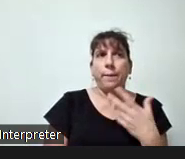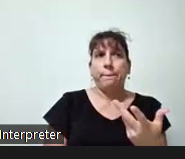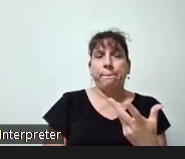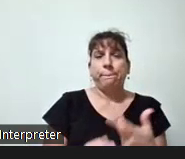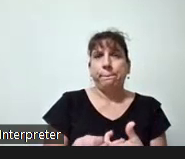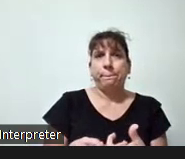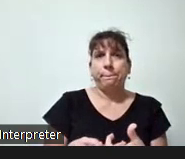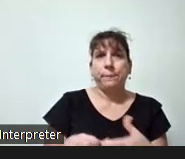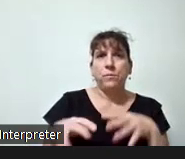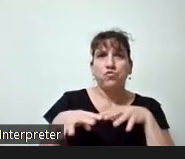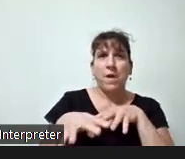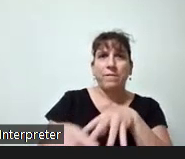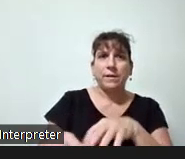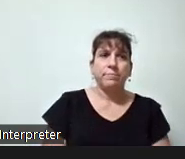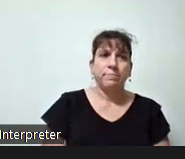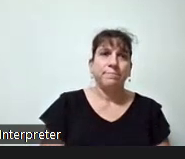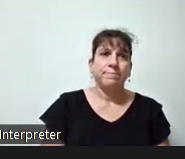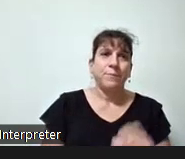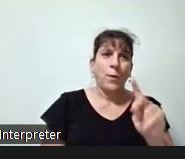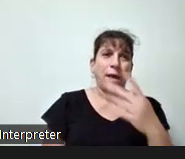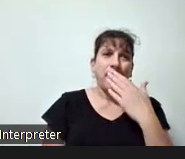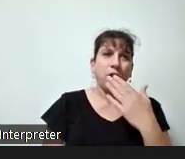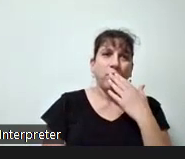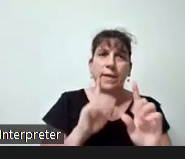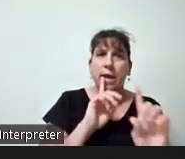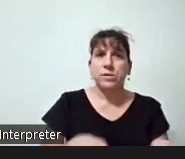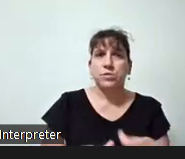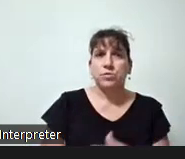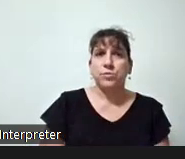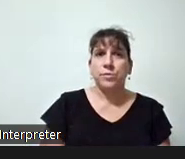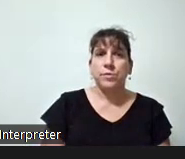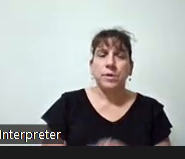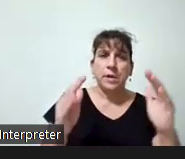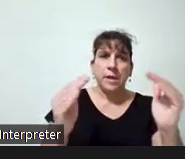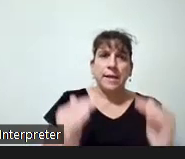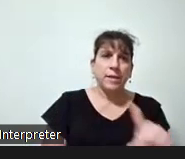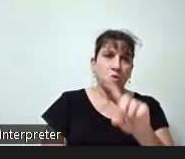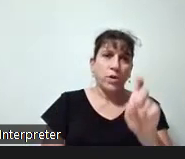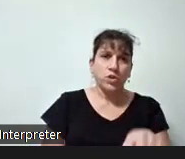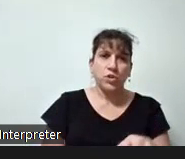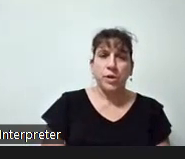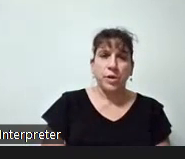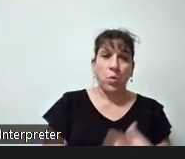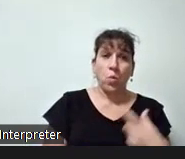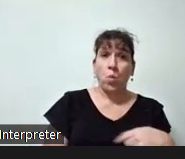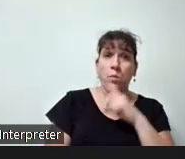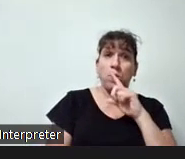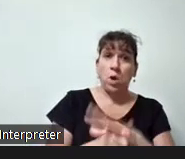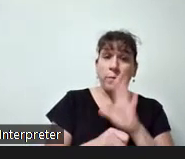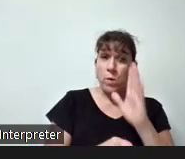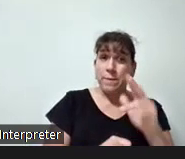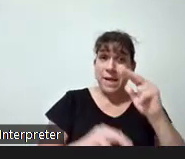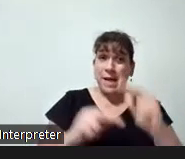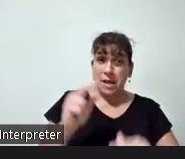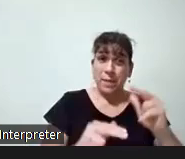traffic. Okay, thank you for that answer. The next question, we were promised that a wall will be built